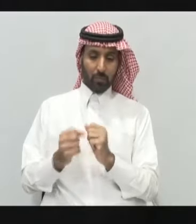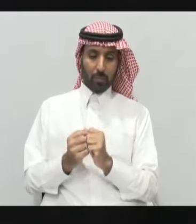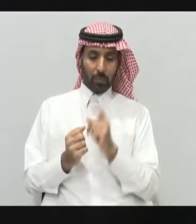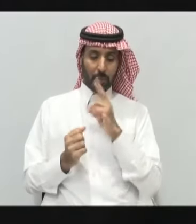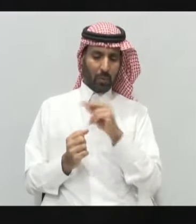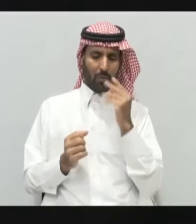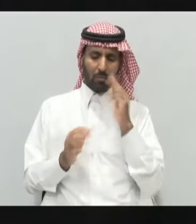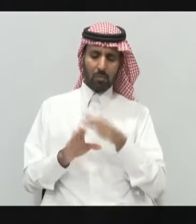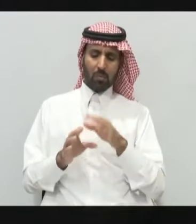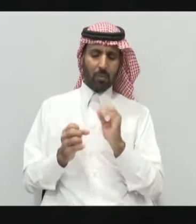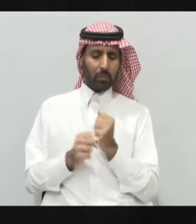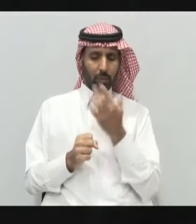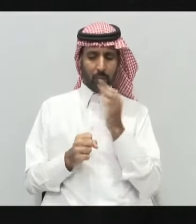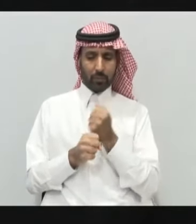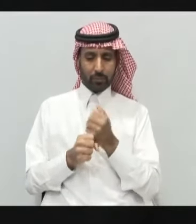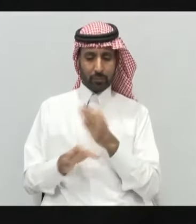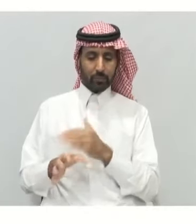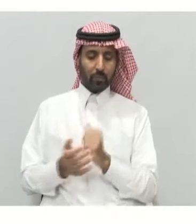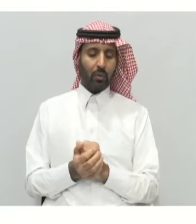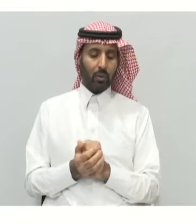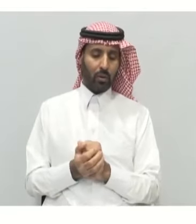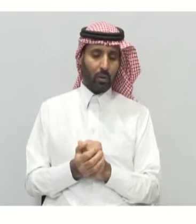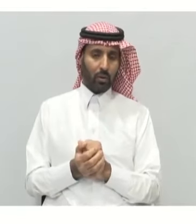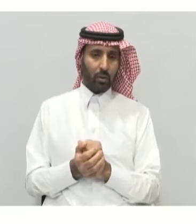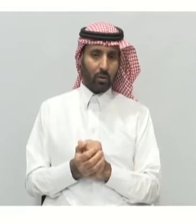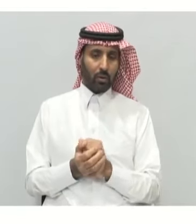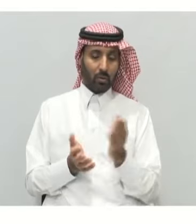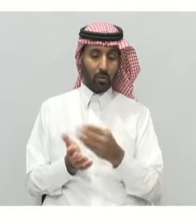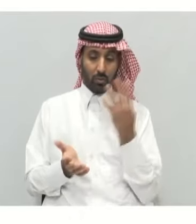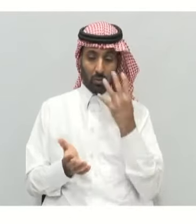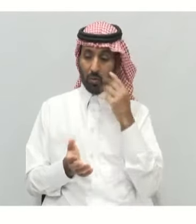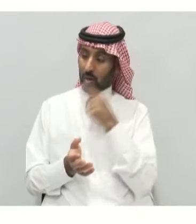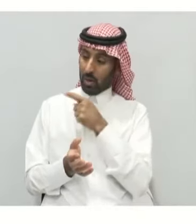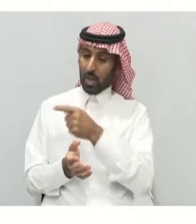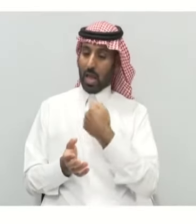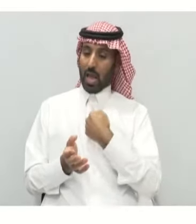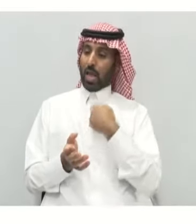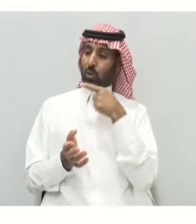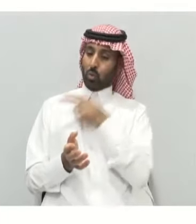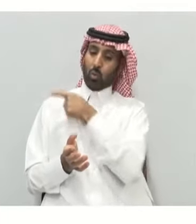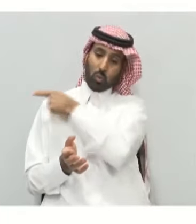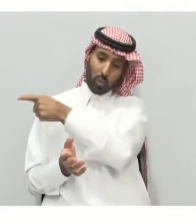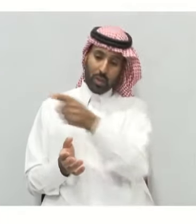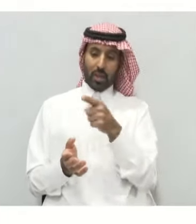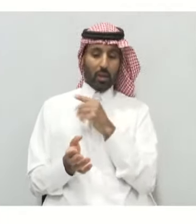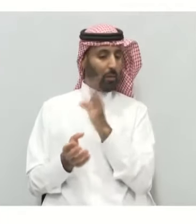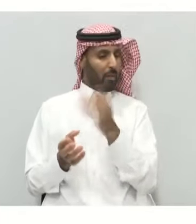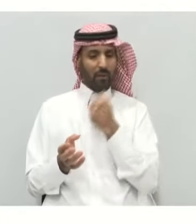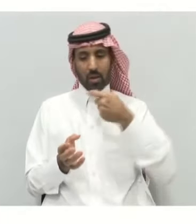for as long as we use the simple present tense. With those four subject pronouns, I, you, we, and they, we use